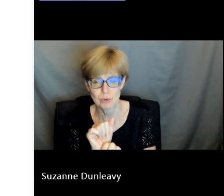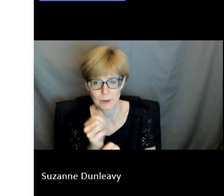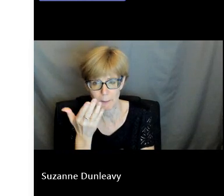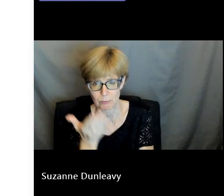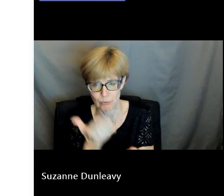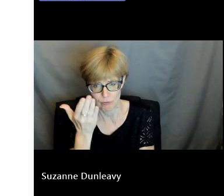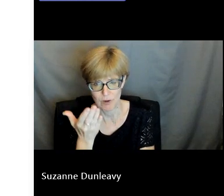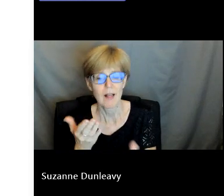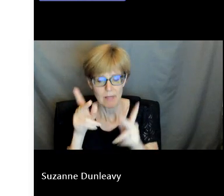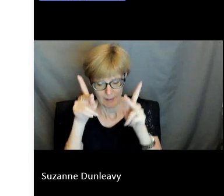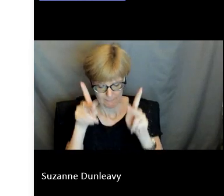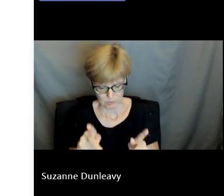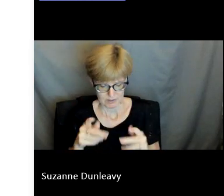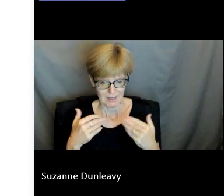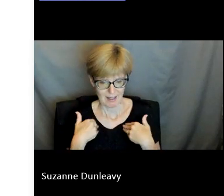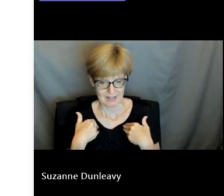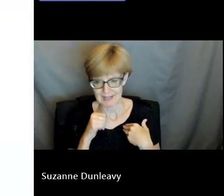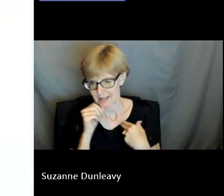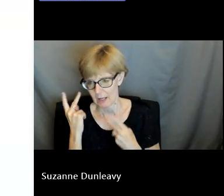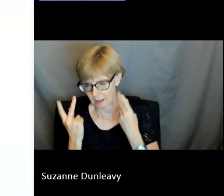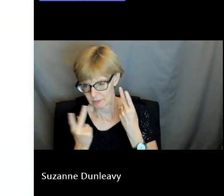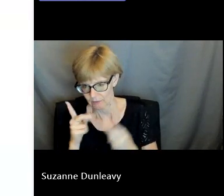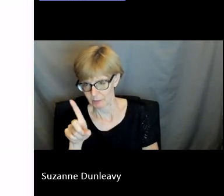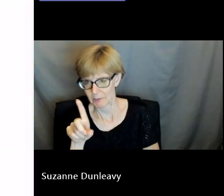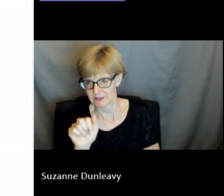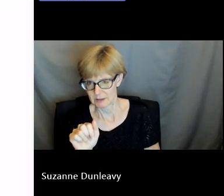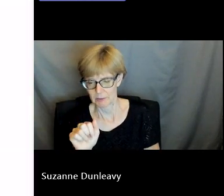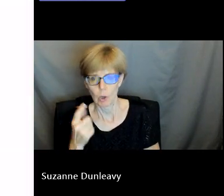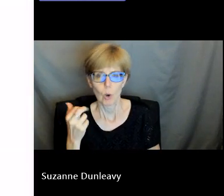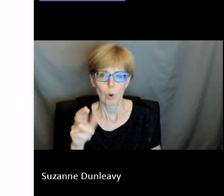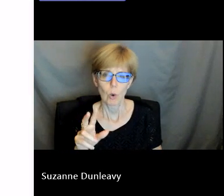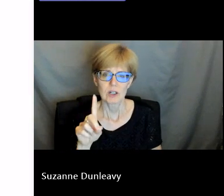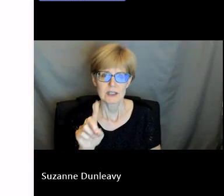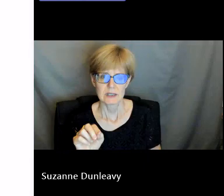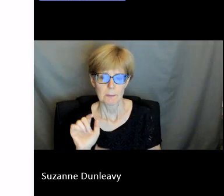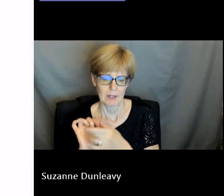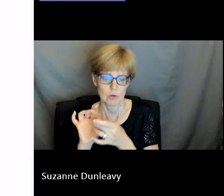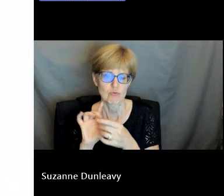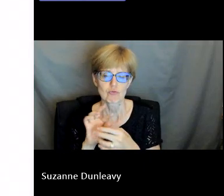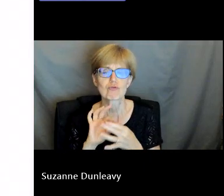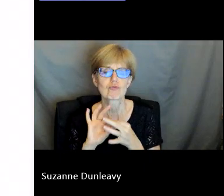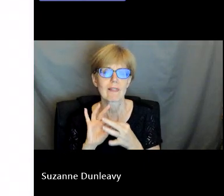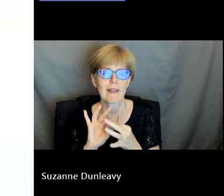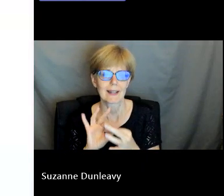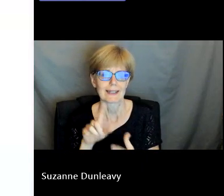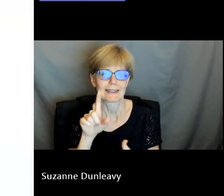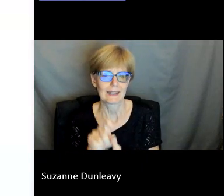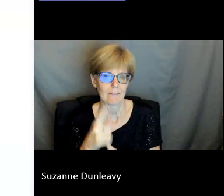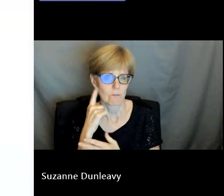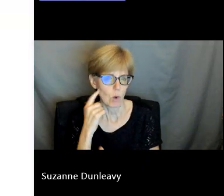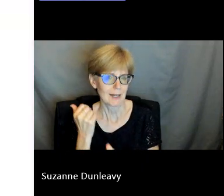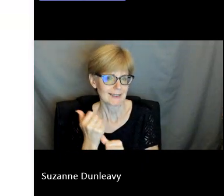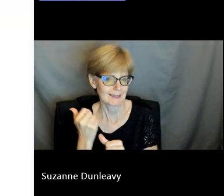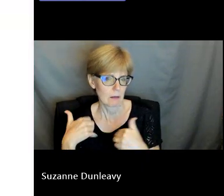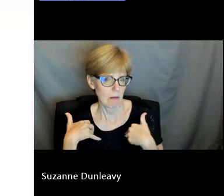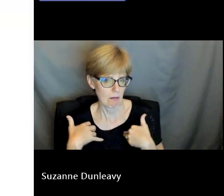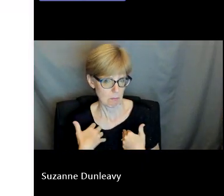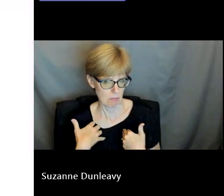an individual has a non-observable disability or disability-related need for an assistance animal.